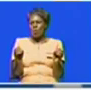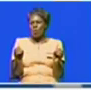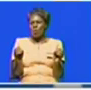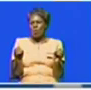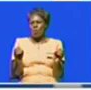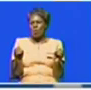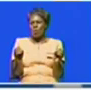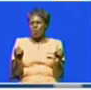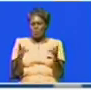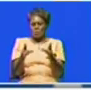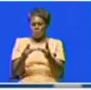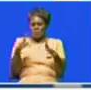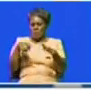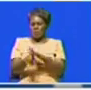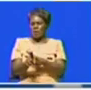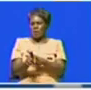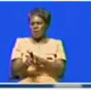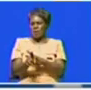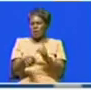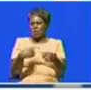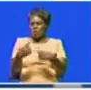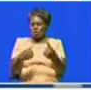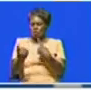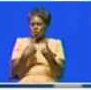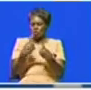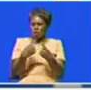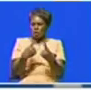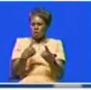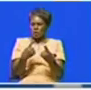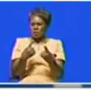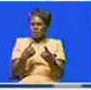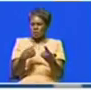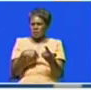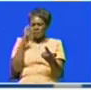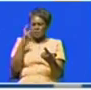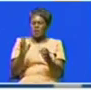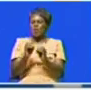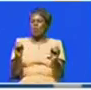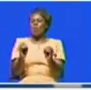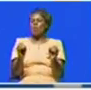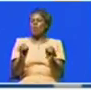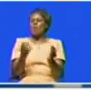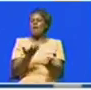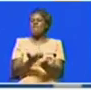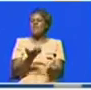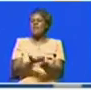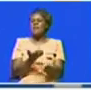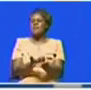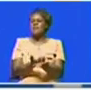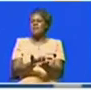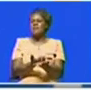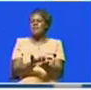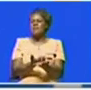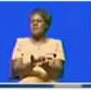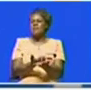of there having been rigging. So as we are continuing and talking about all this, we have not seen anything substantial that